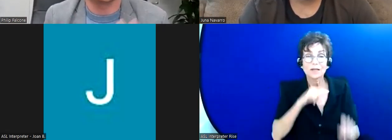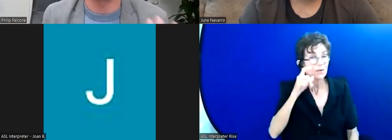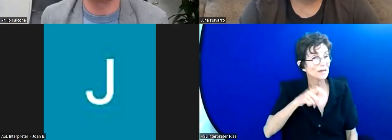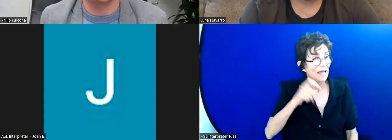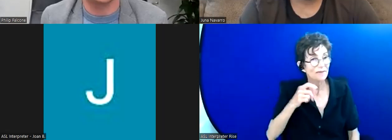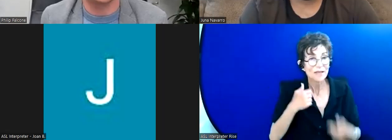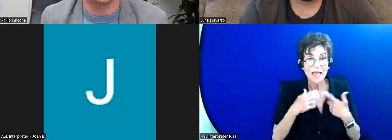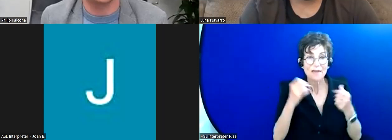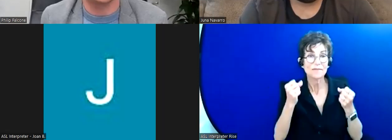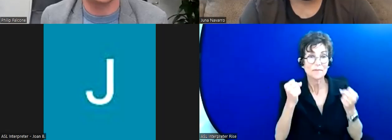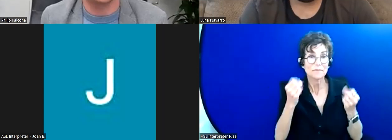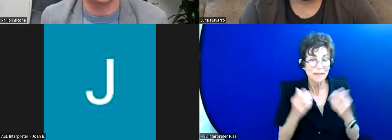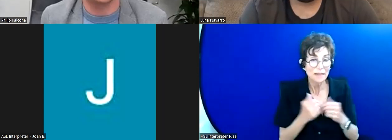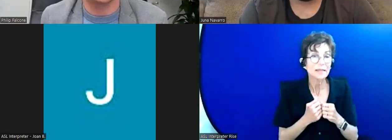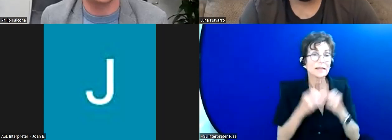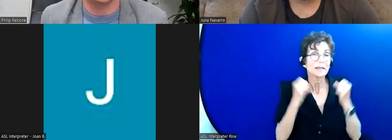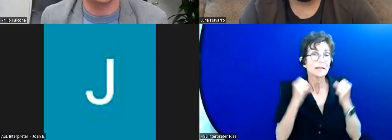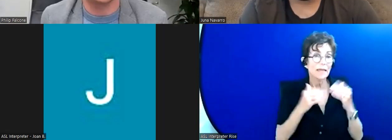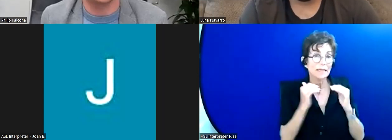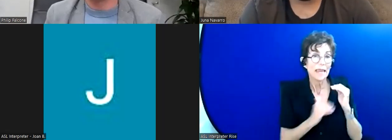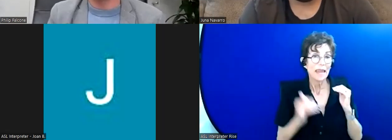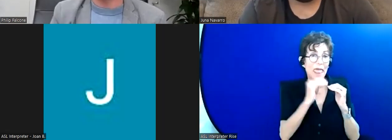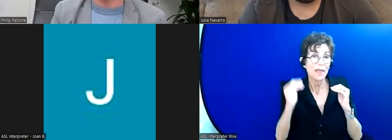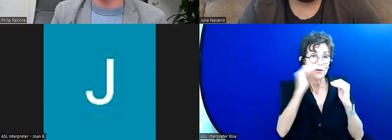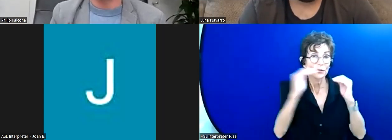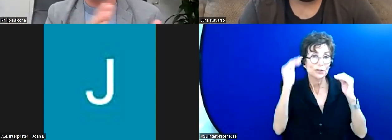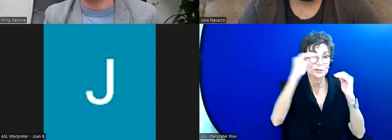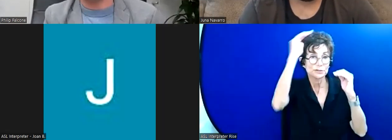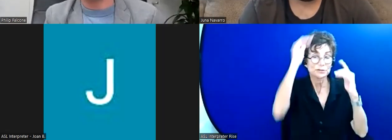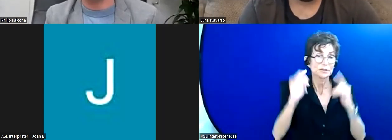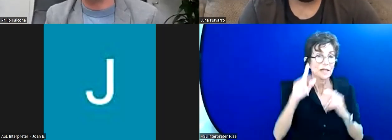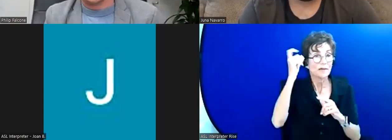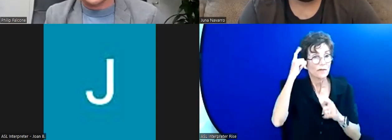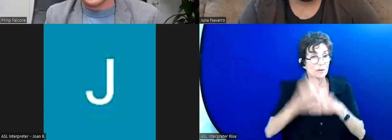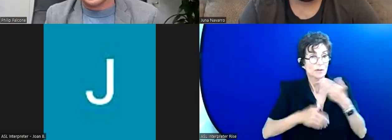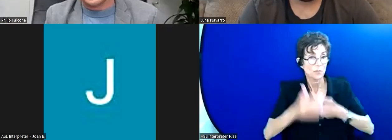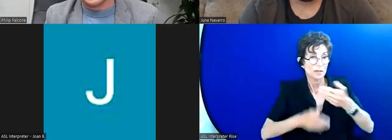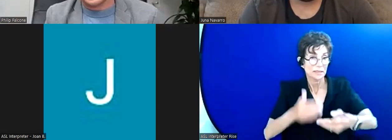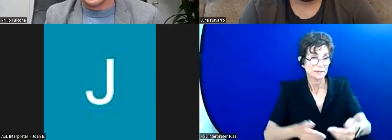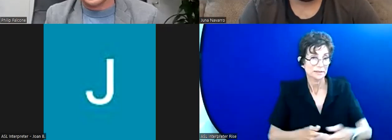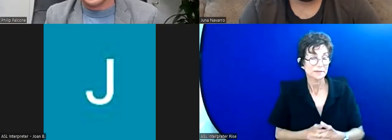stifles creativity. So being able to, knowing that we need to have, you know, agreements and